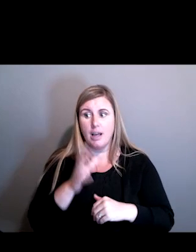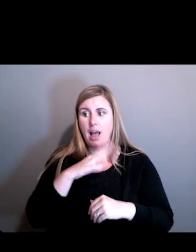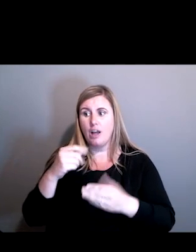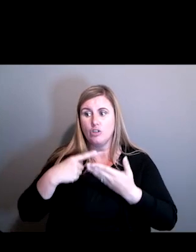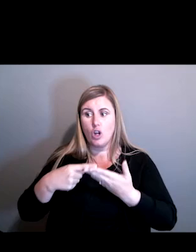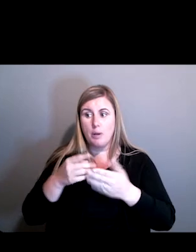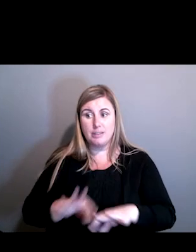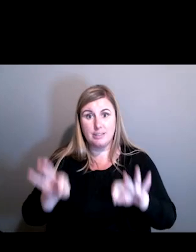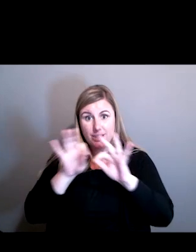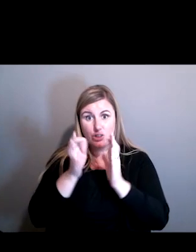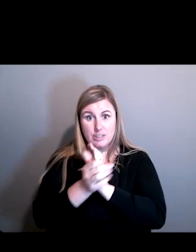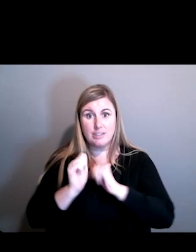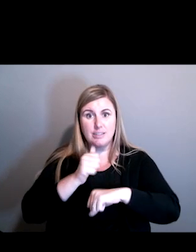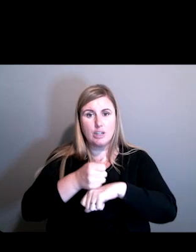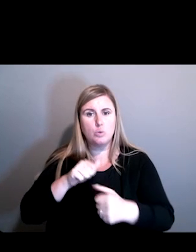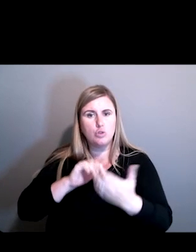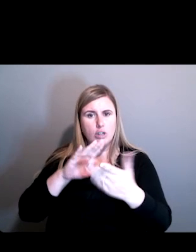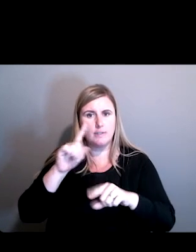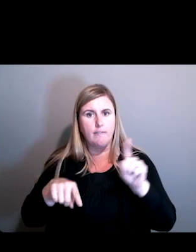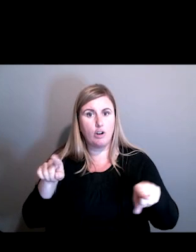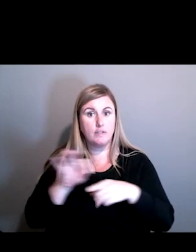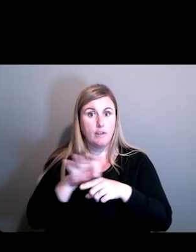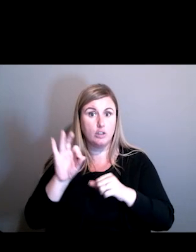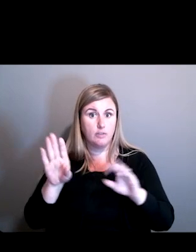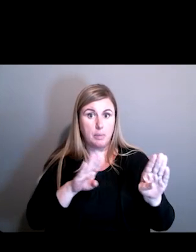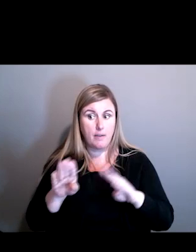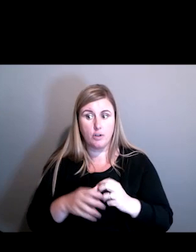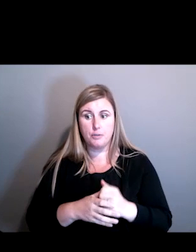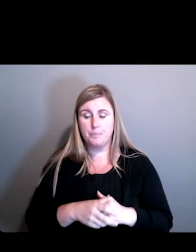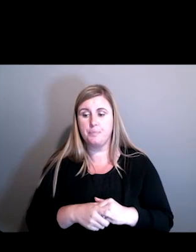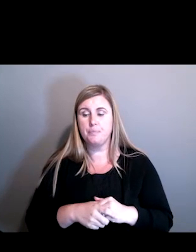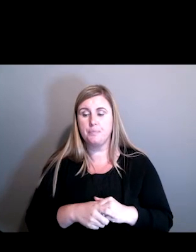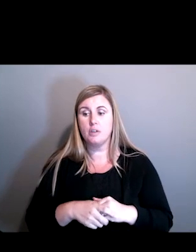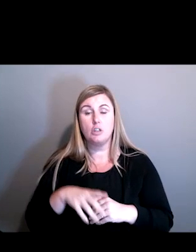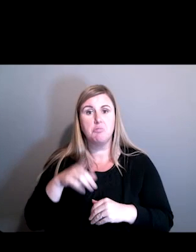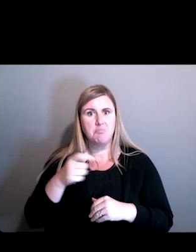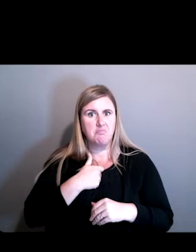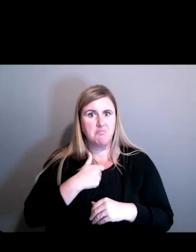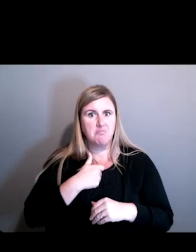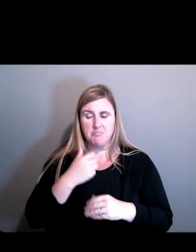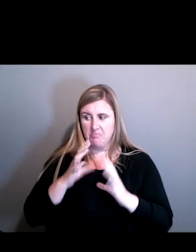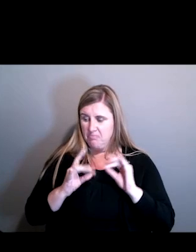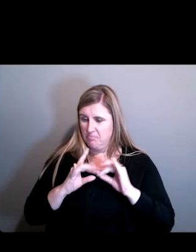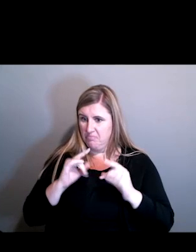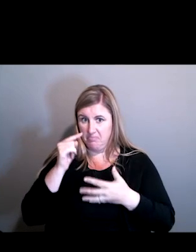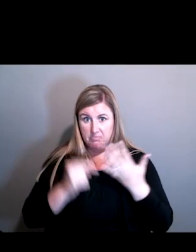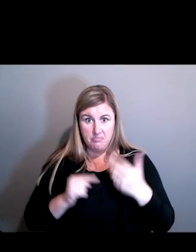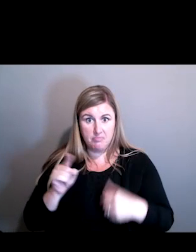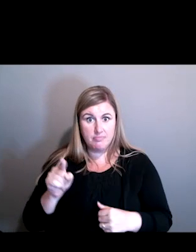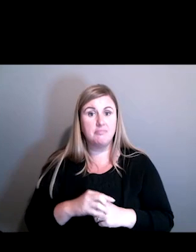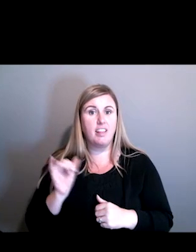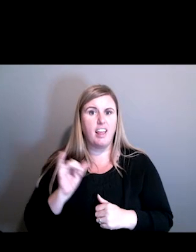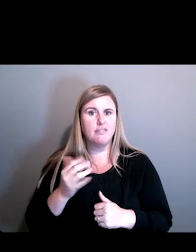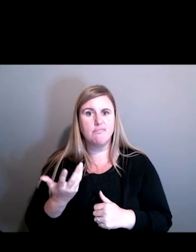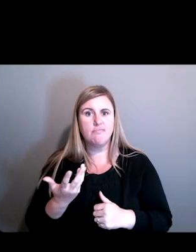and talk about essential skill sets to address various functions of behavior. Do you ever find yourself saying these things?